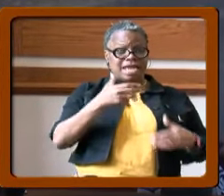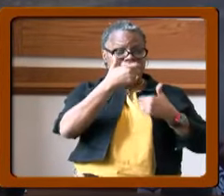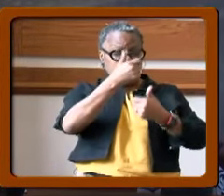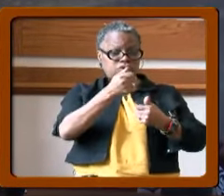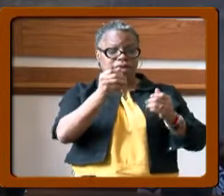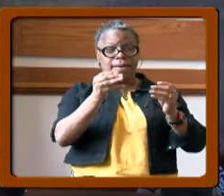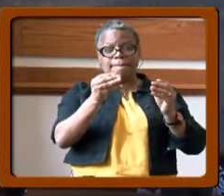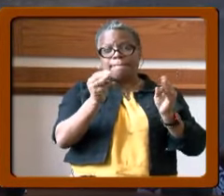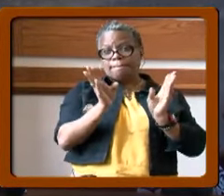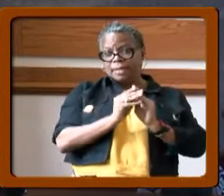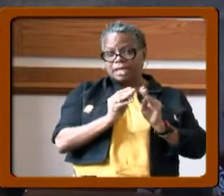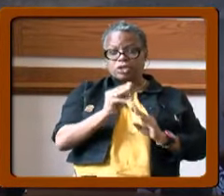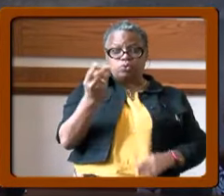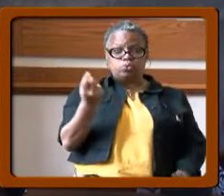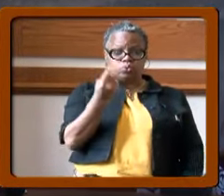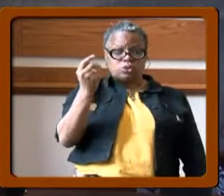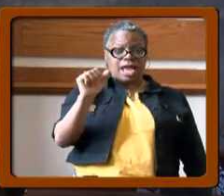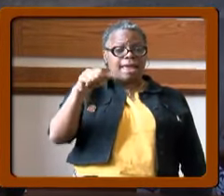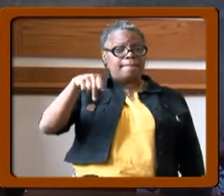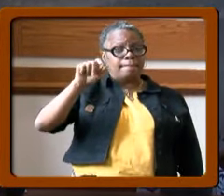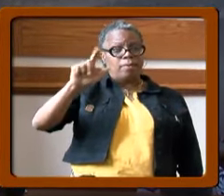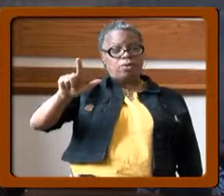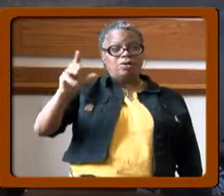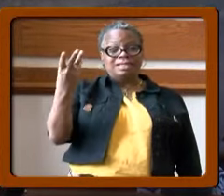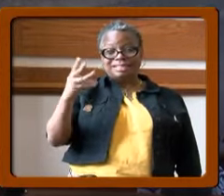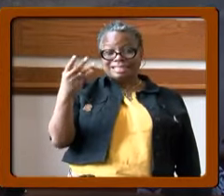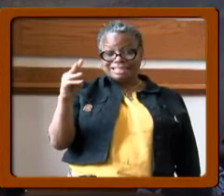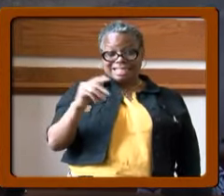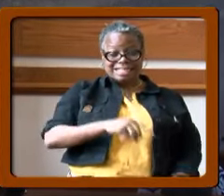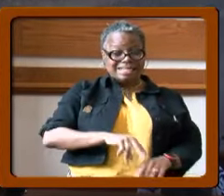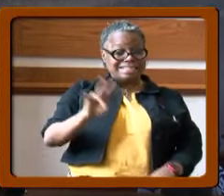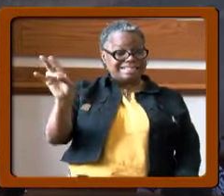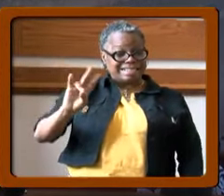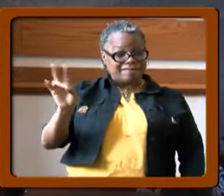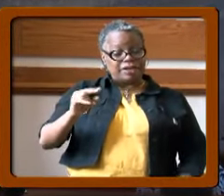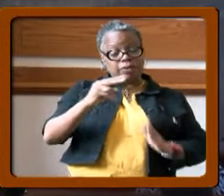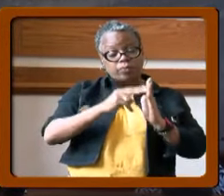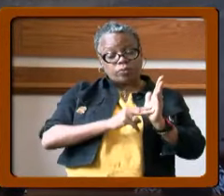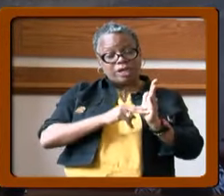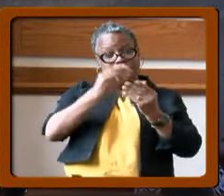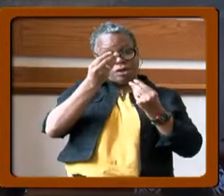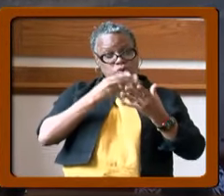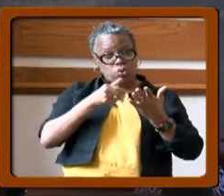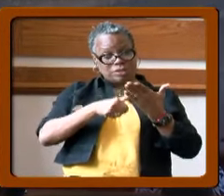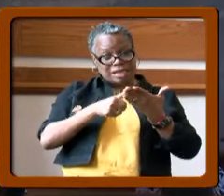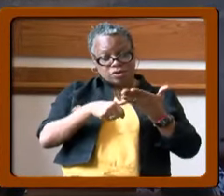April 16th at 7 o'clock. See the newsletter for